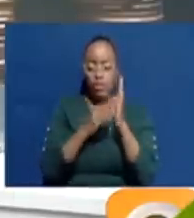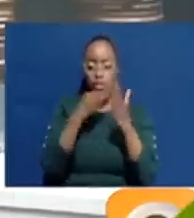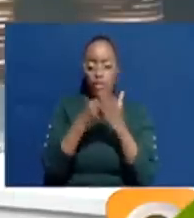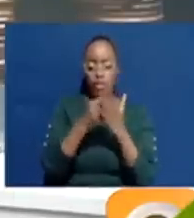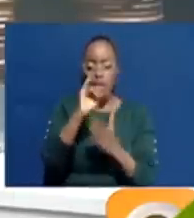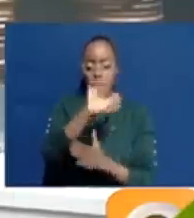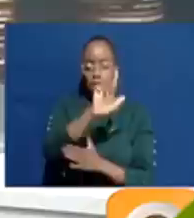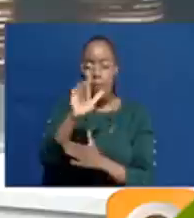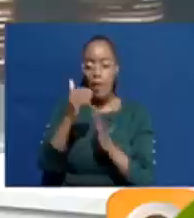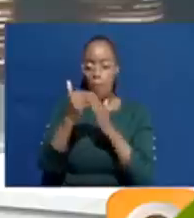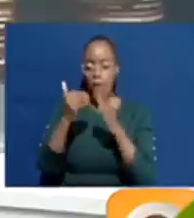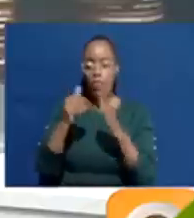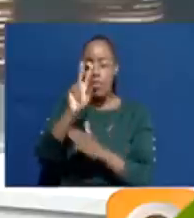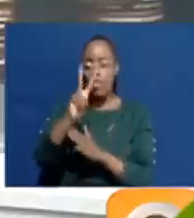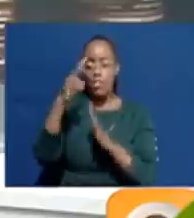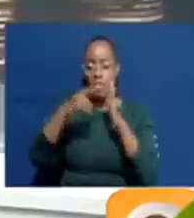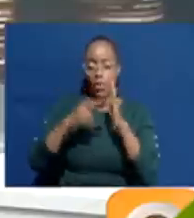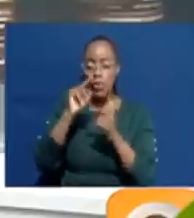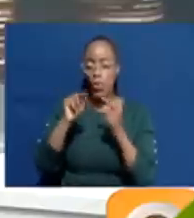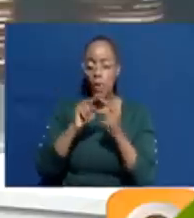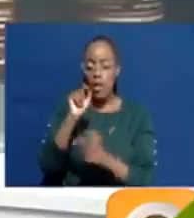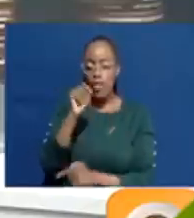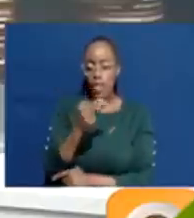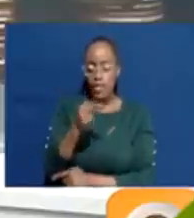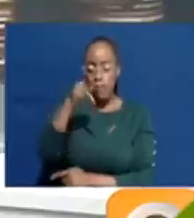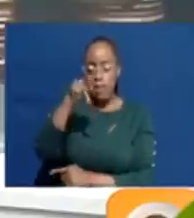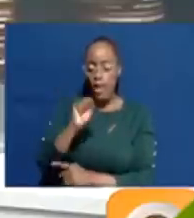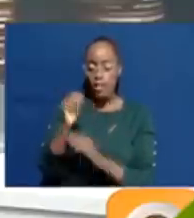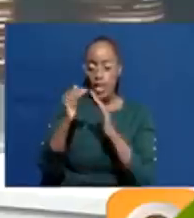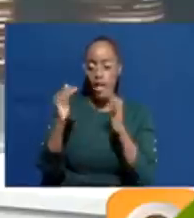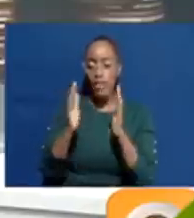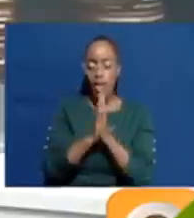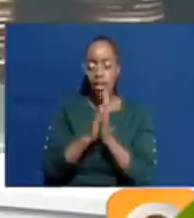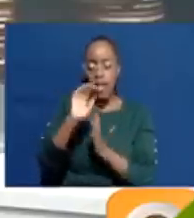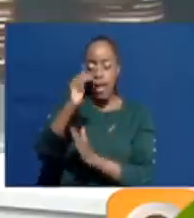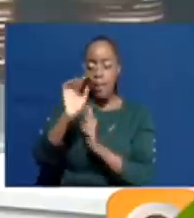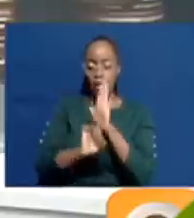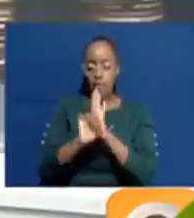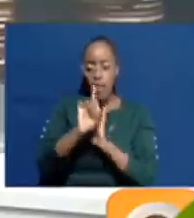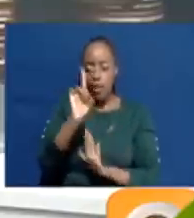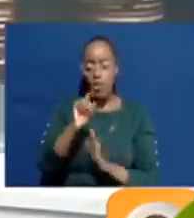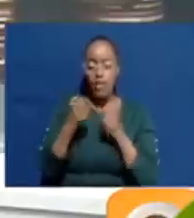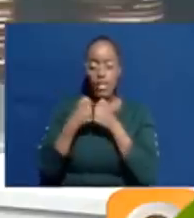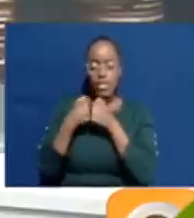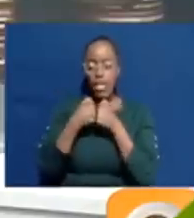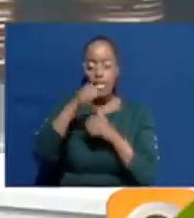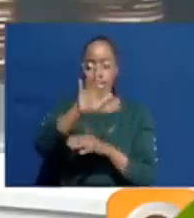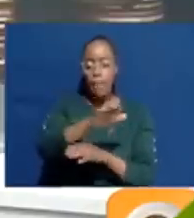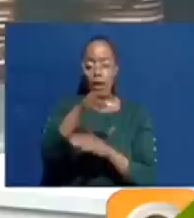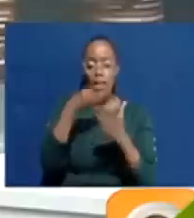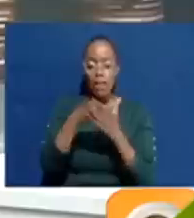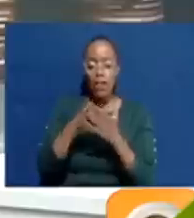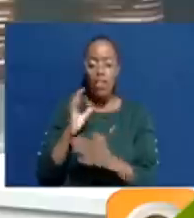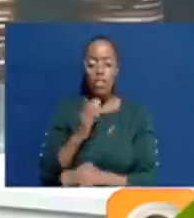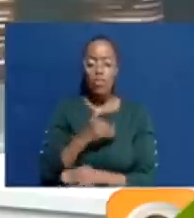bill before the second reading on Thursday. PS for Housing and Urban Development Charles Hinga challenged Parliament's Finance Committee